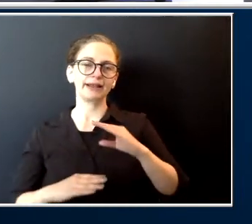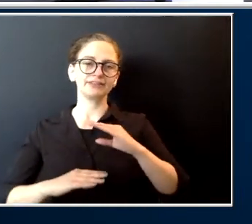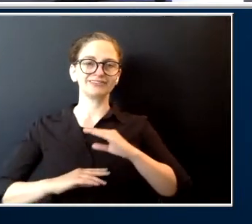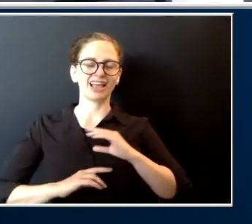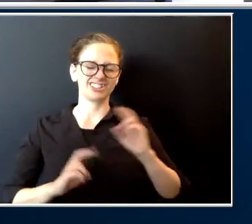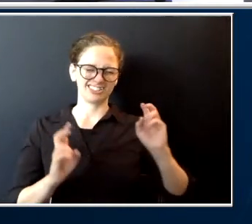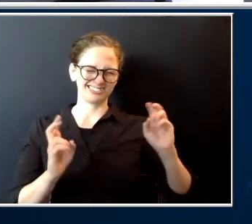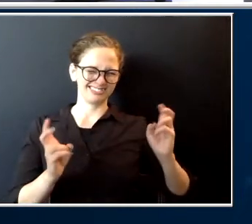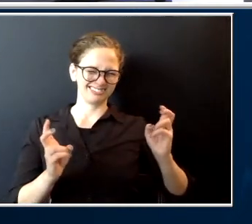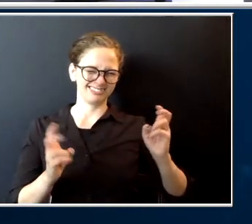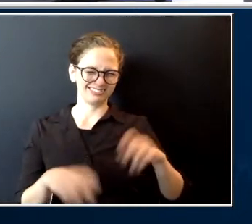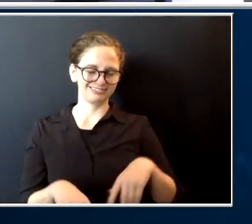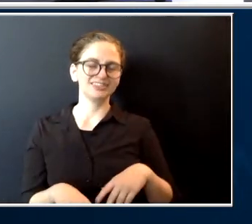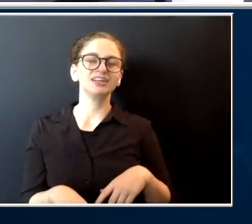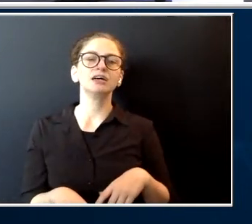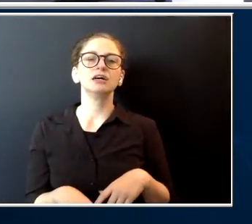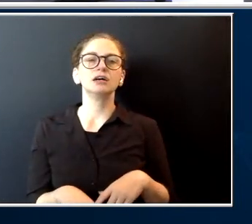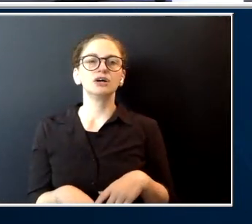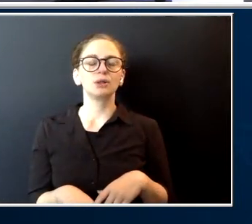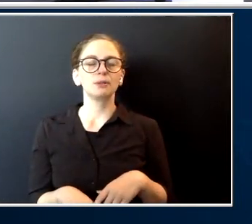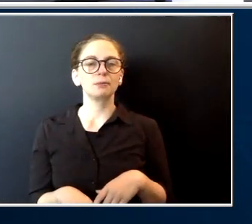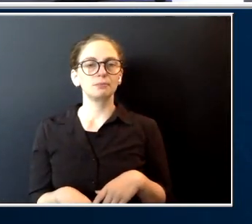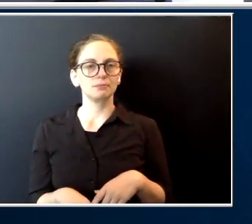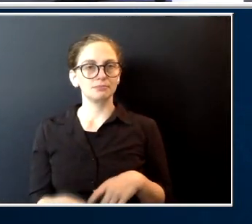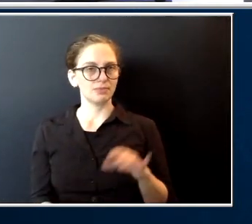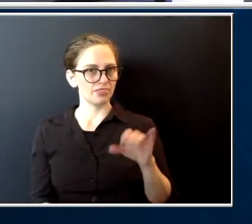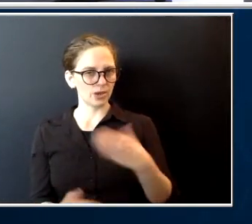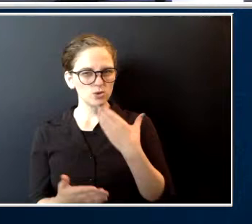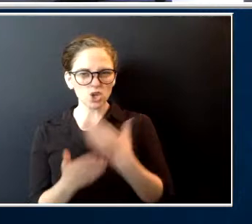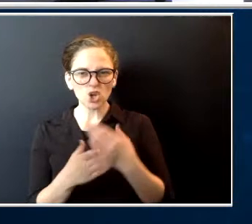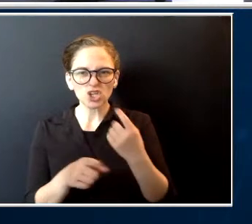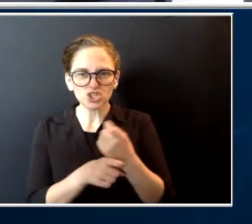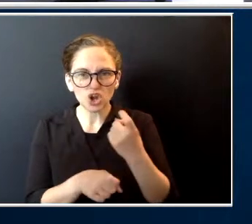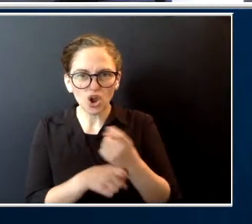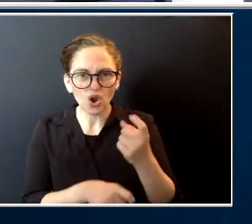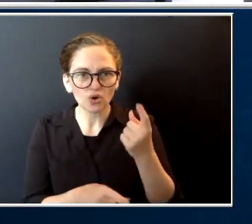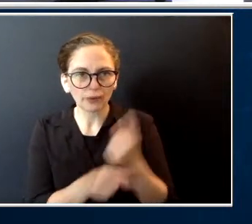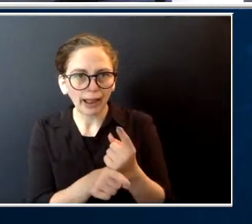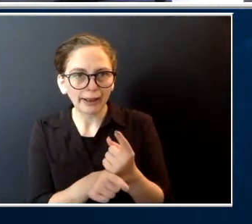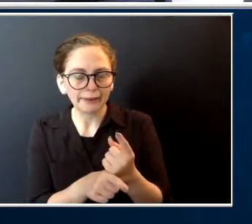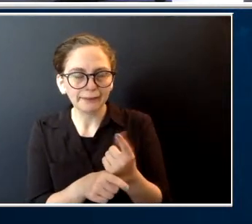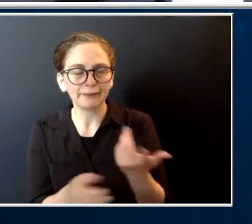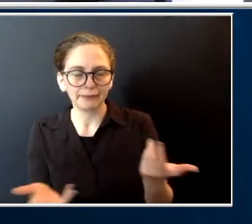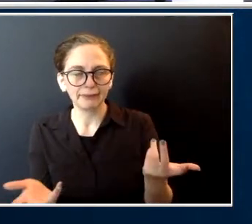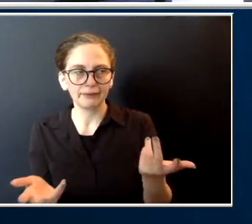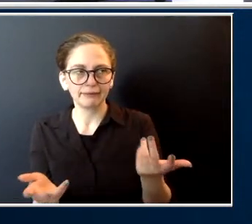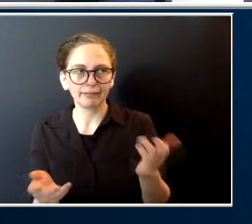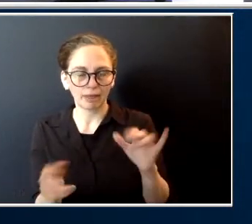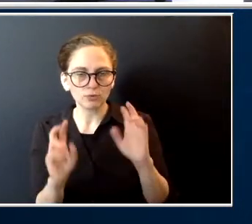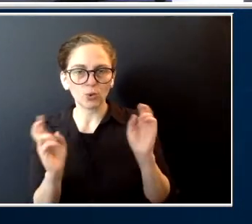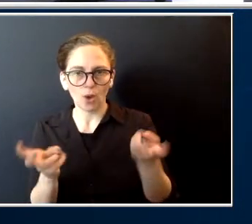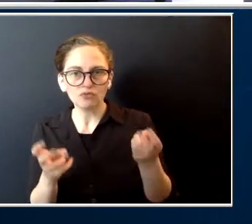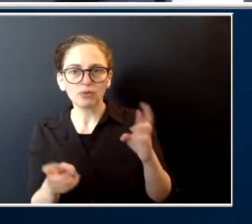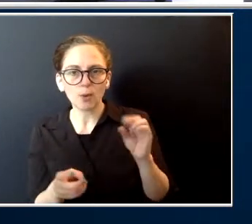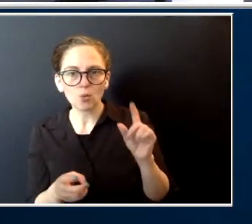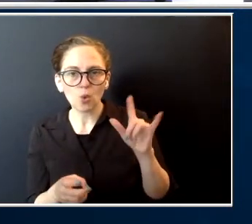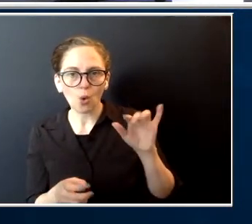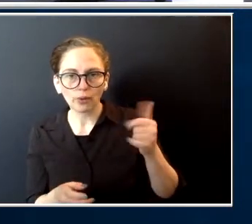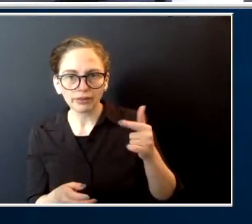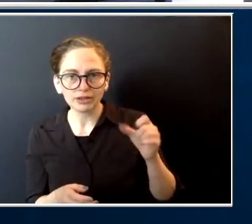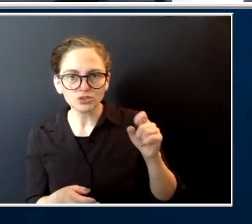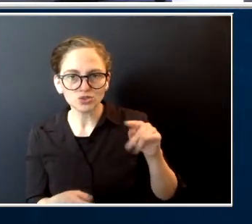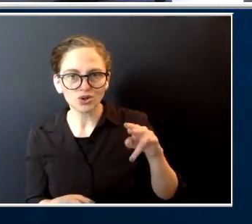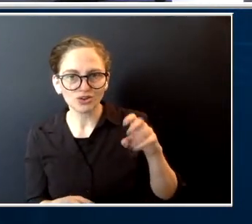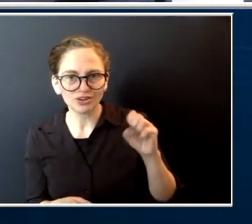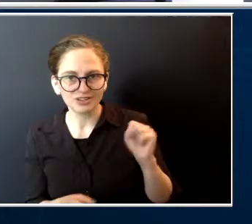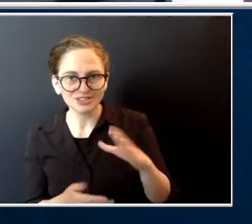That was a pretty good one right there. Come on, Mick Jagger, Rolling Stone. Okay, fine. The question is, what kind of valve did Mick Jagger have? Yeah. He